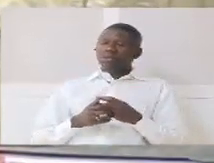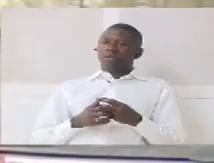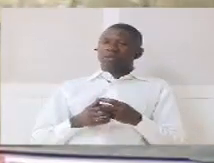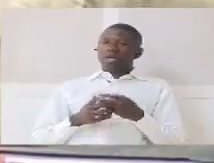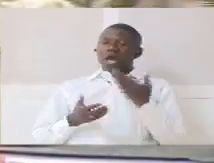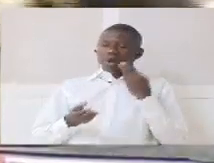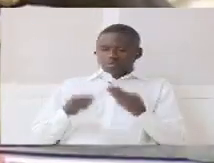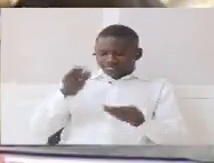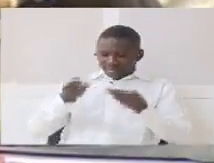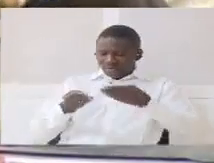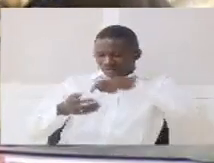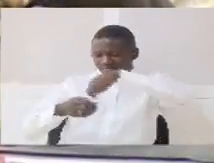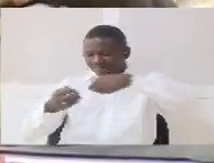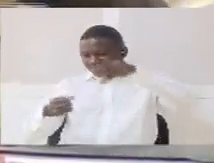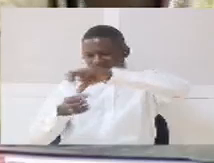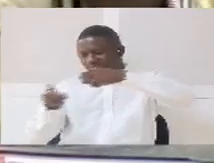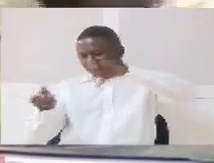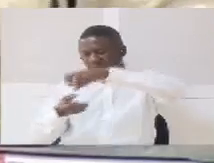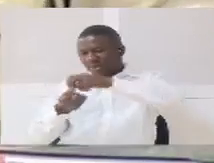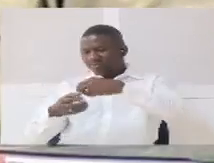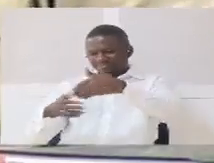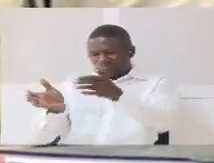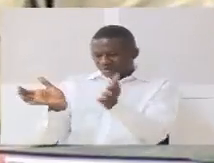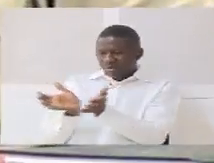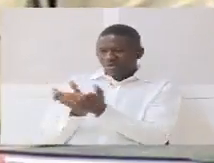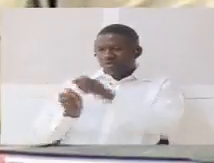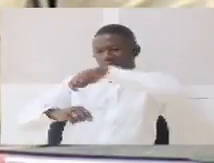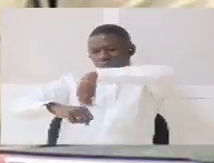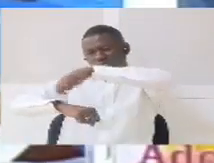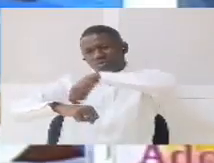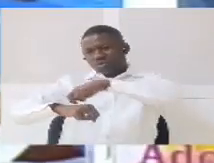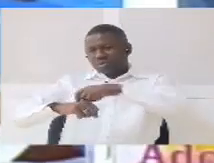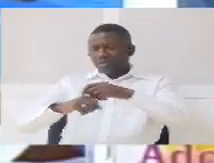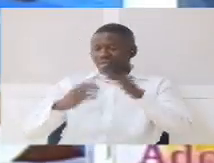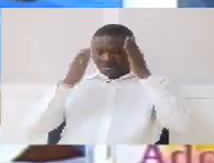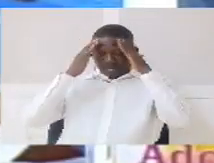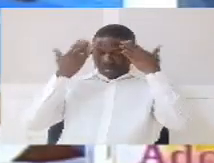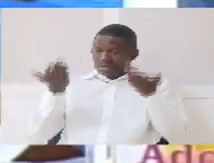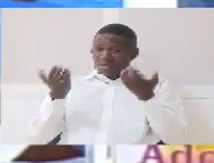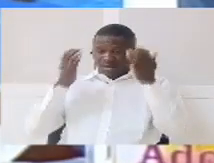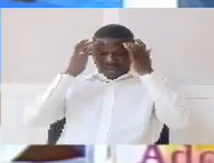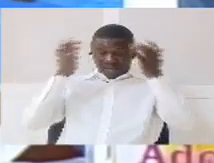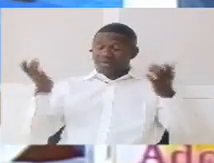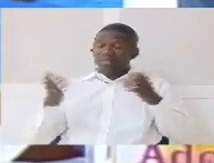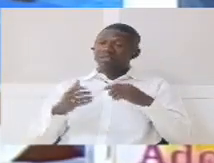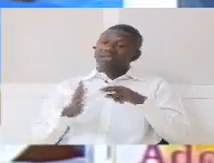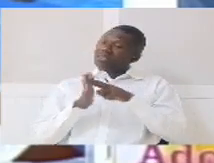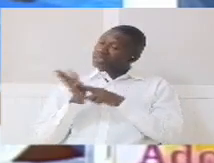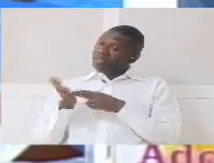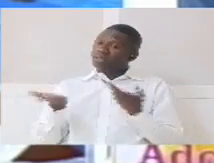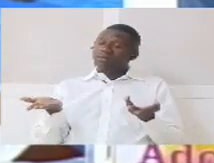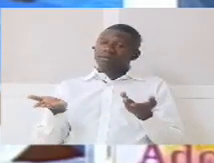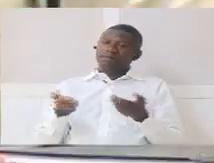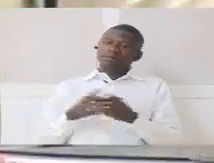fengko kono, cooking pot kono. To look quality. At the amount of oil to put inside the cooking pot. So you